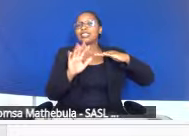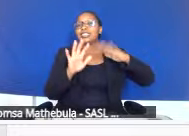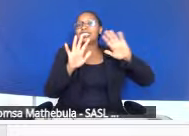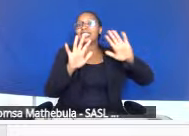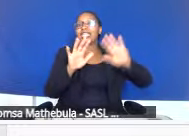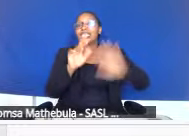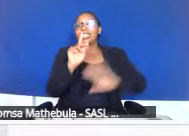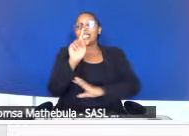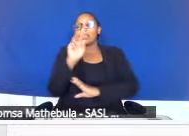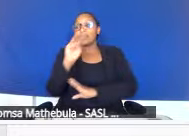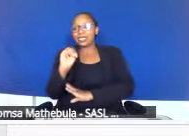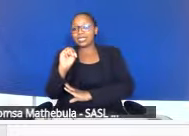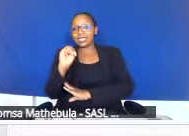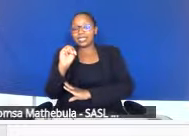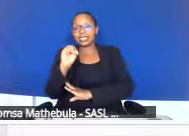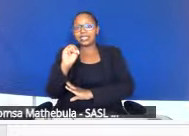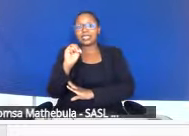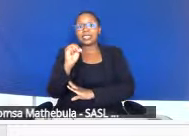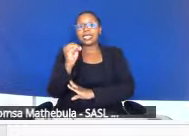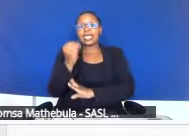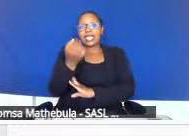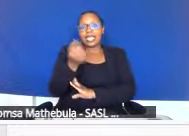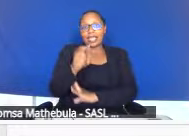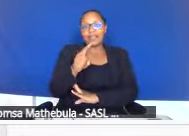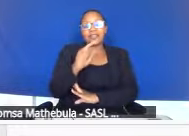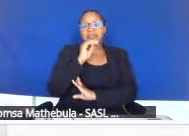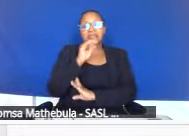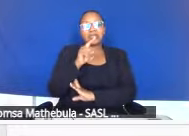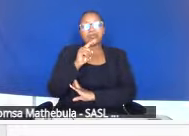nearer, then you cannot claim it.